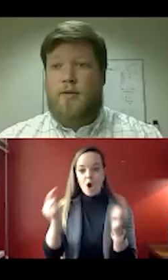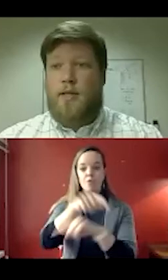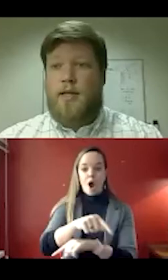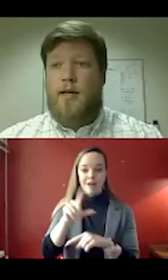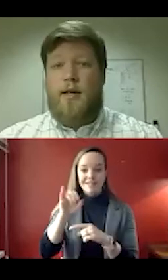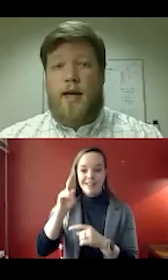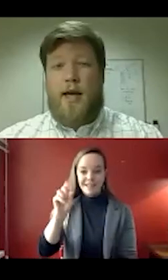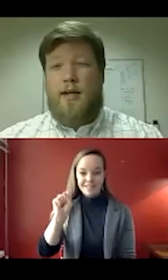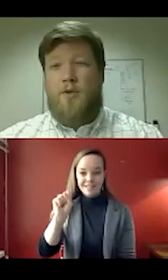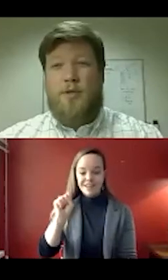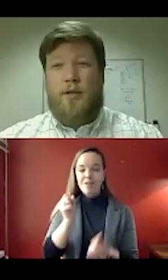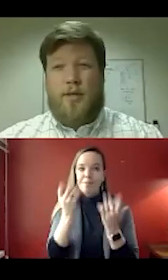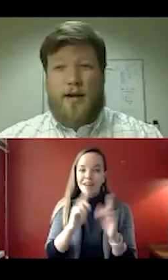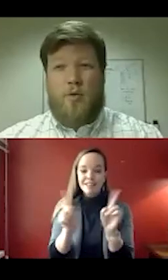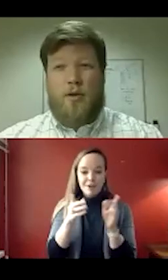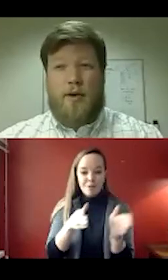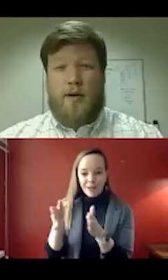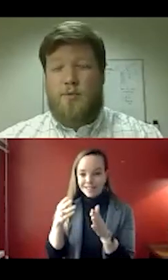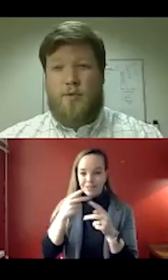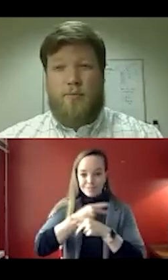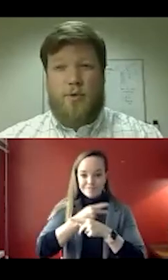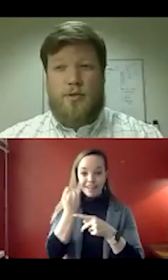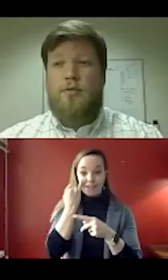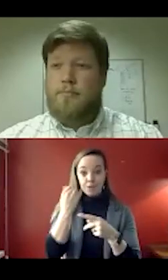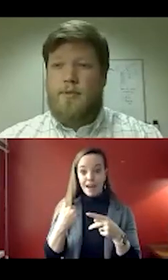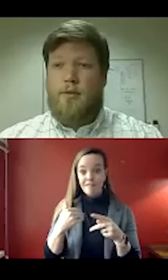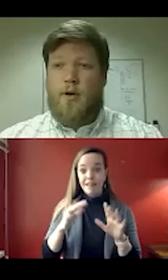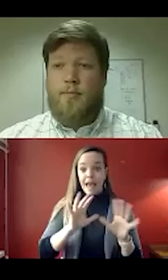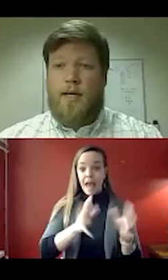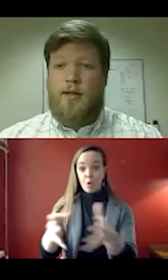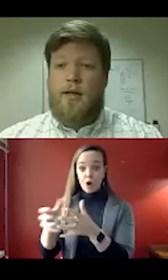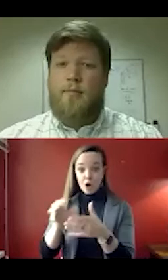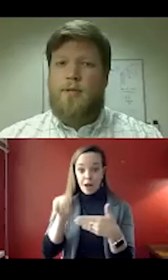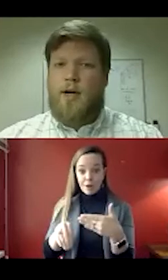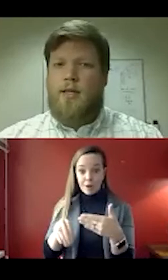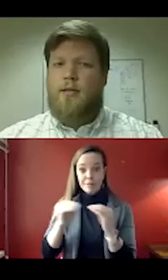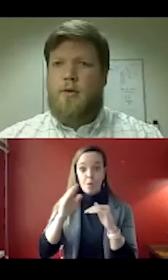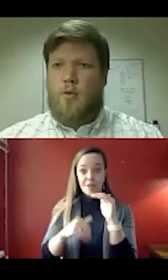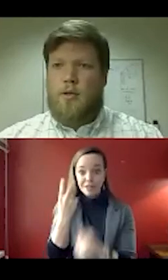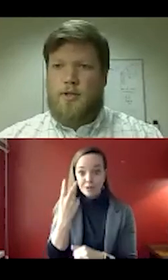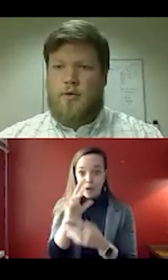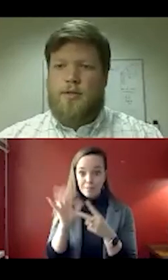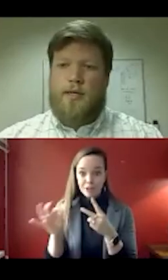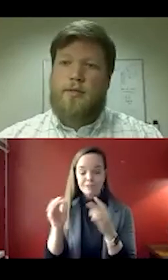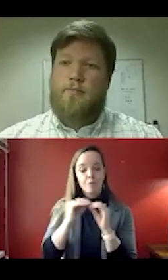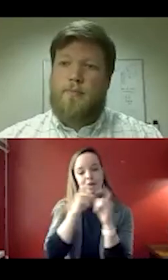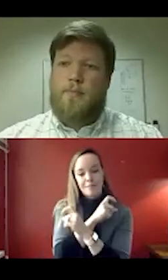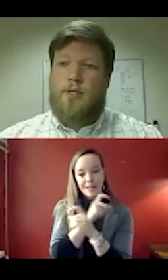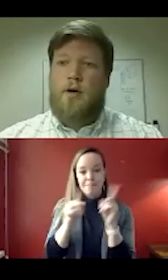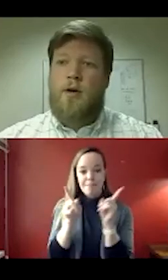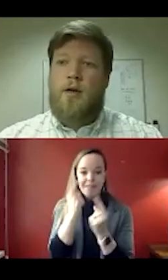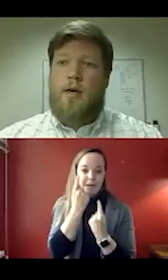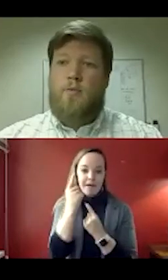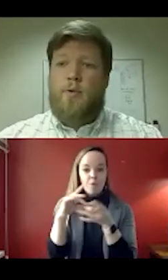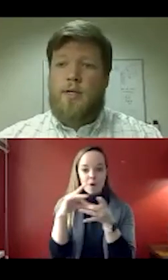to calculate it. And if you were dealing with categorical outcomes where you have more than 2, it's a little more complicated. but try to think the correlation across links.